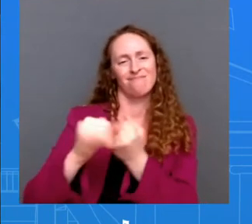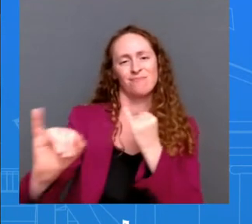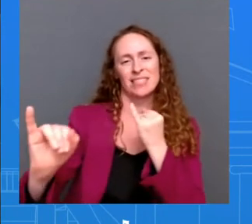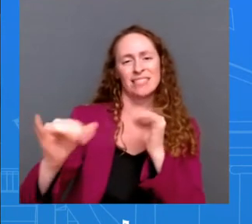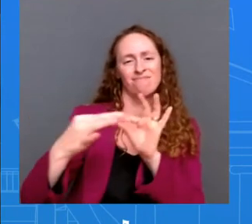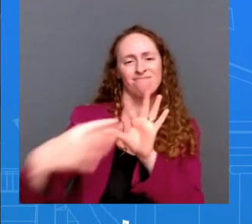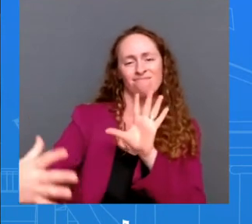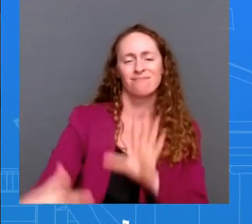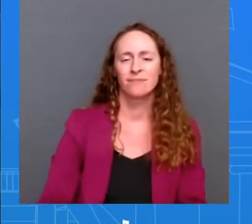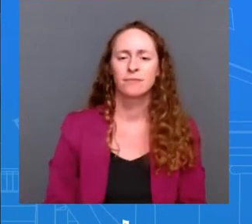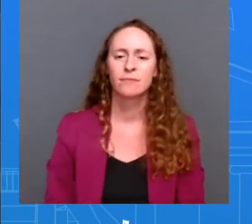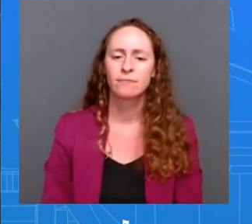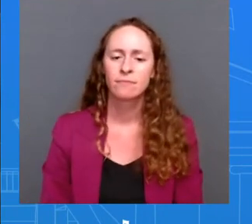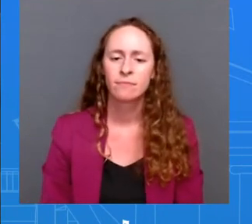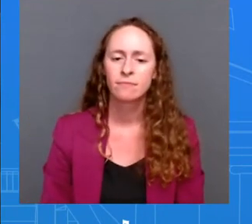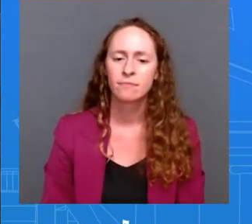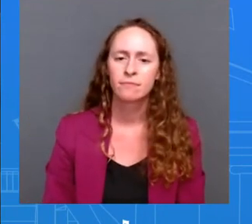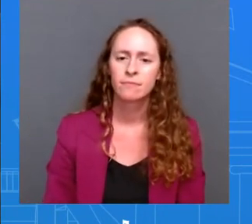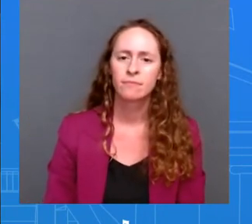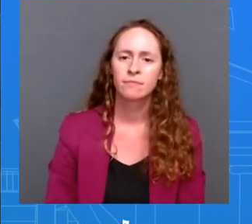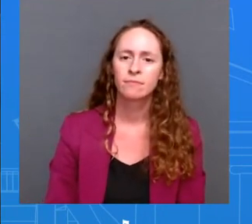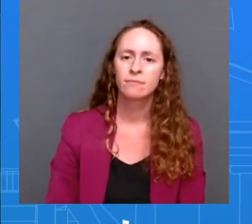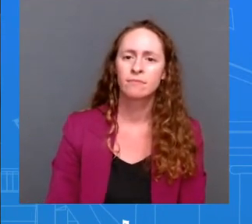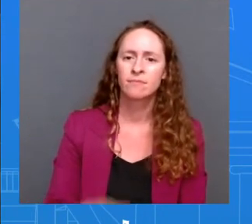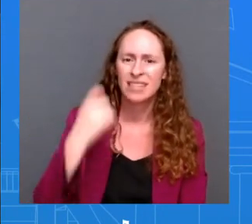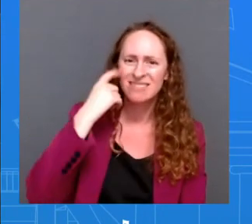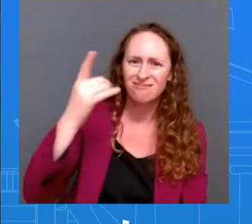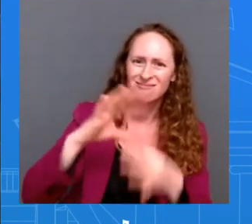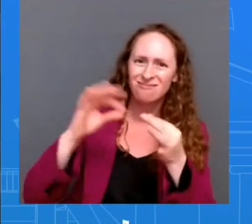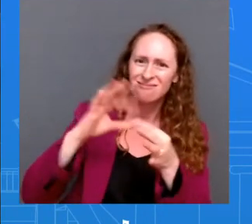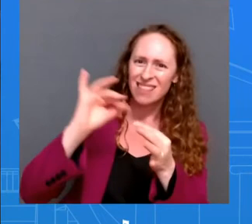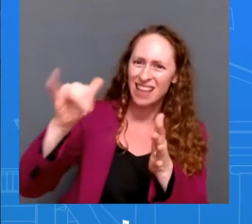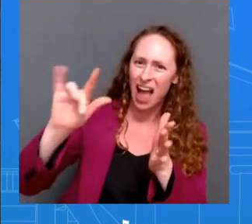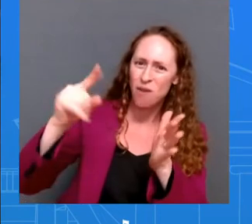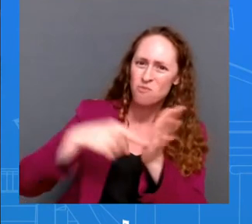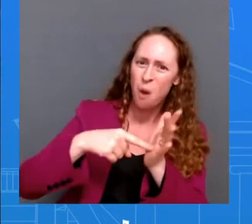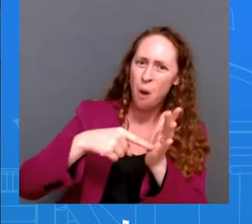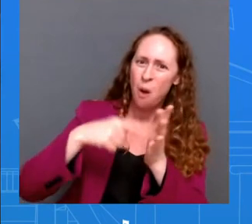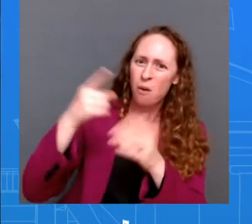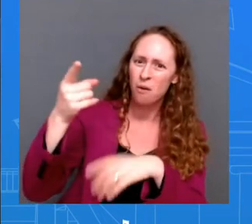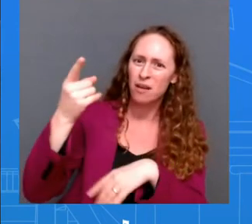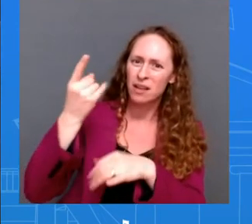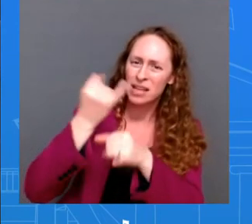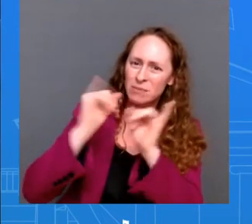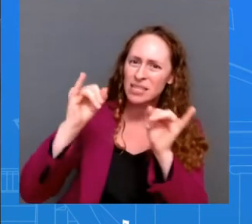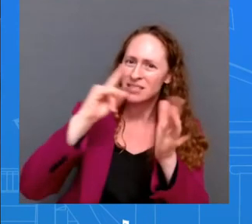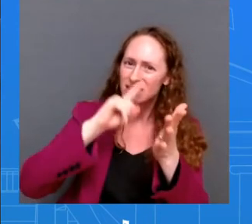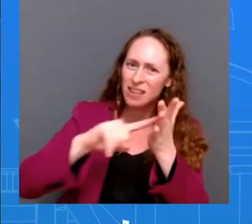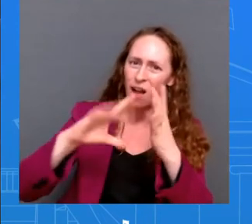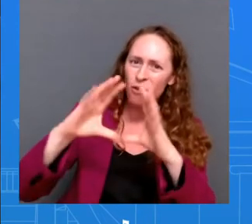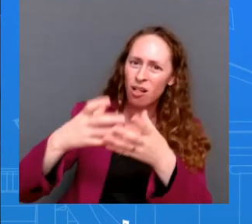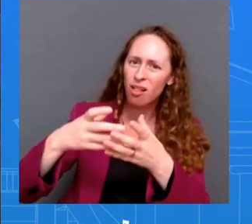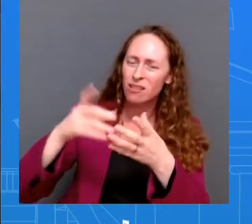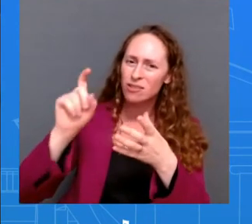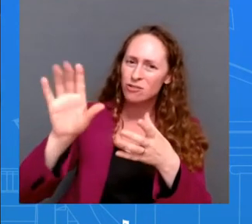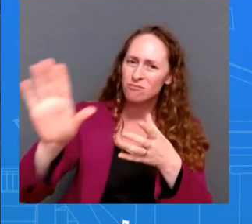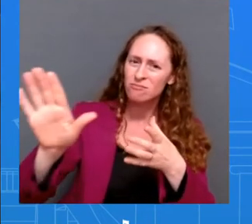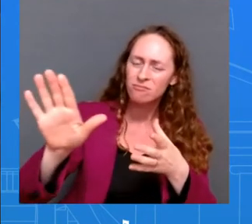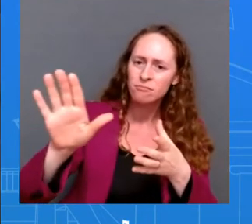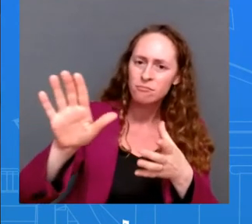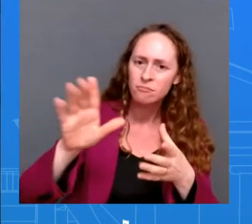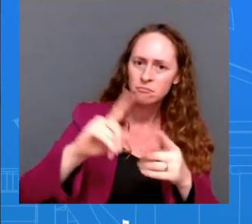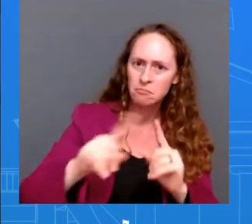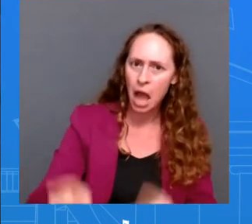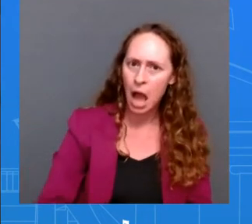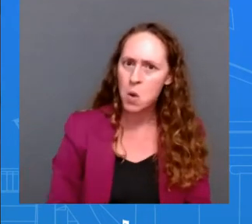outlined. Does the president have confidence that, given what has unfolded in the past few days and weeks, does he still have confidence